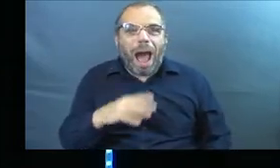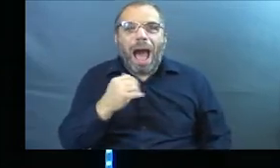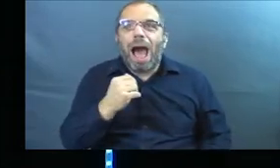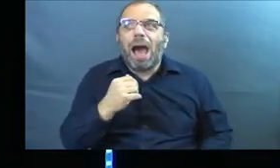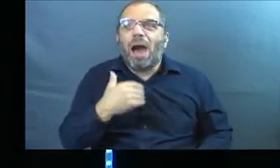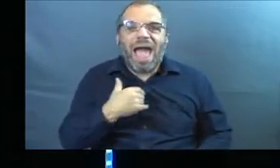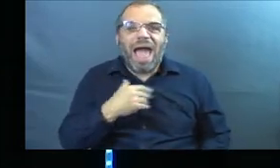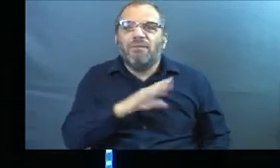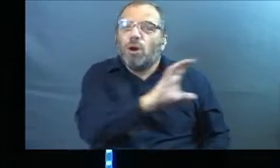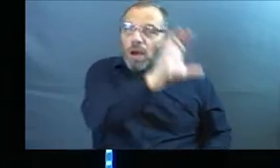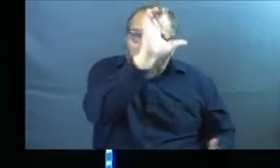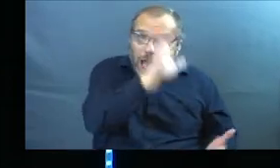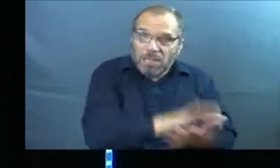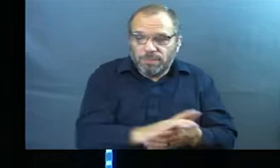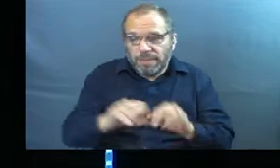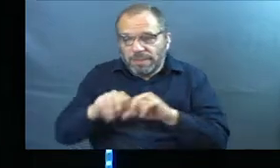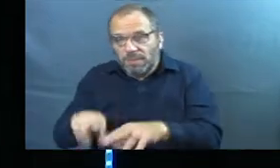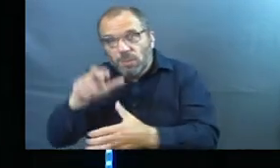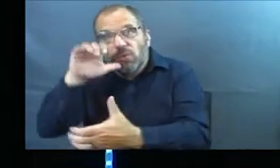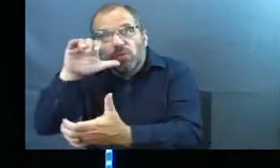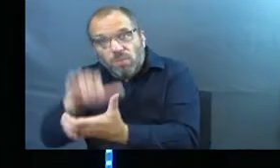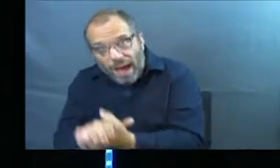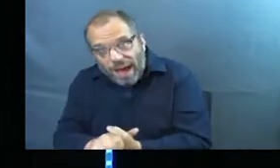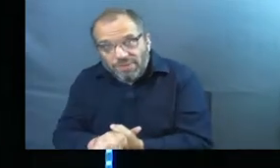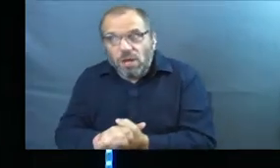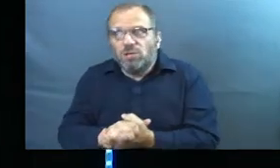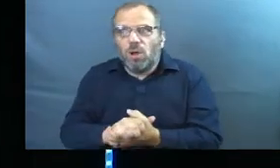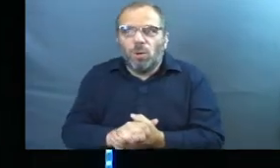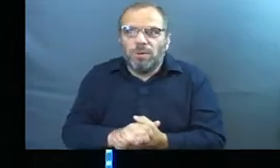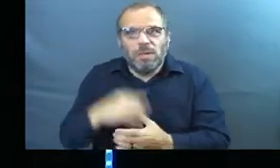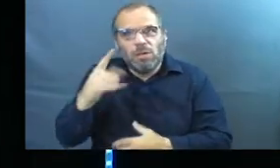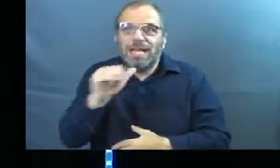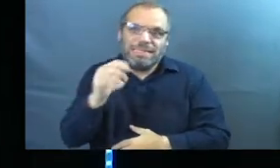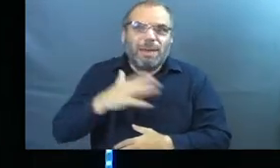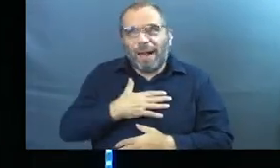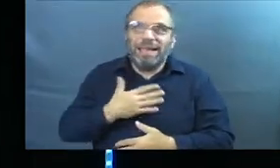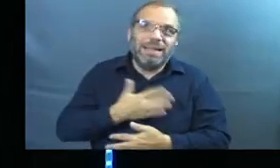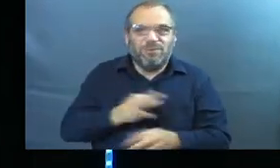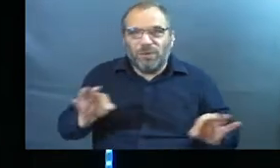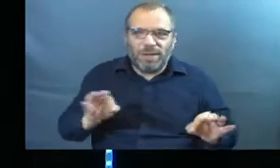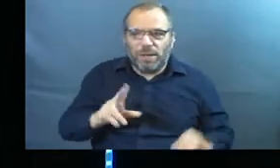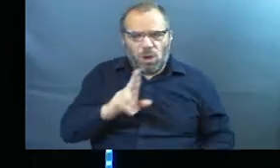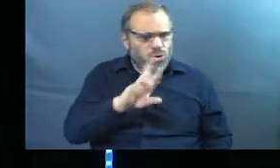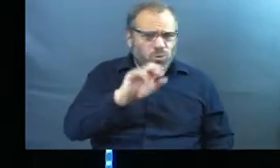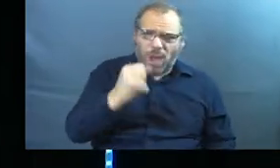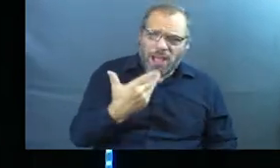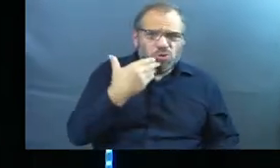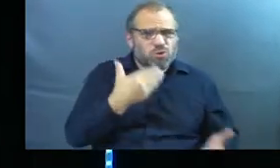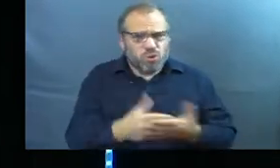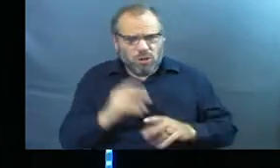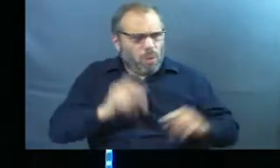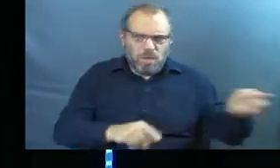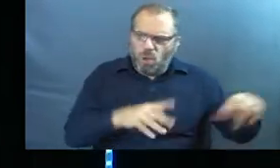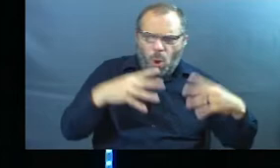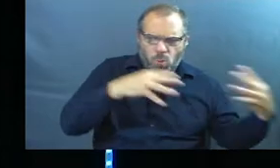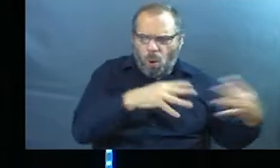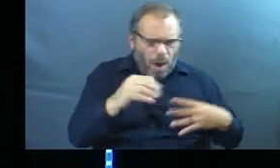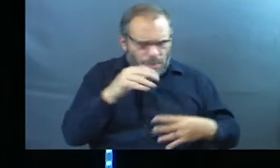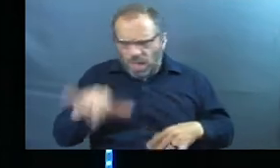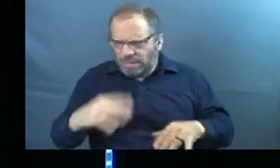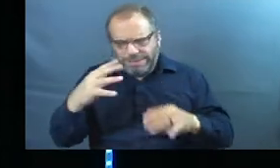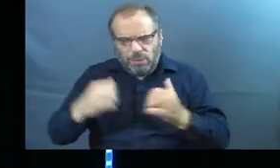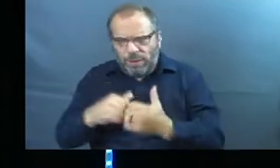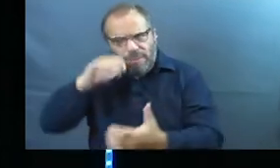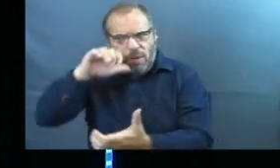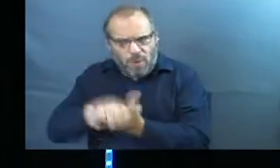with her, like try to convince him that he should go home and sleep with his wife so that it doesn't look like it's my kid, and I'm free. Uriah is a good man. He's like, no, I've got people at war. I'm not going to